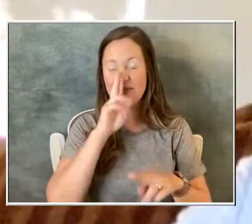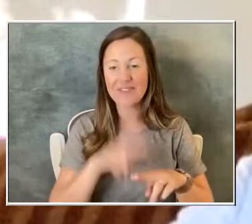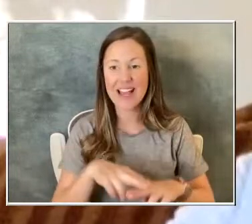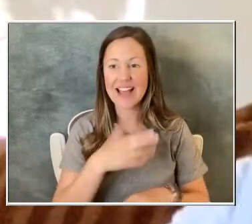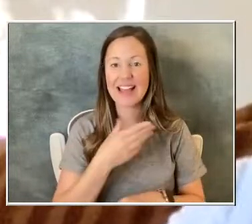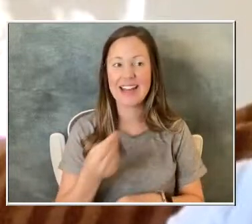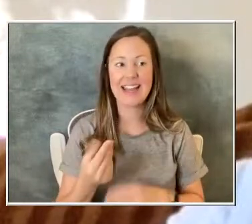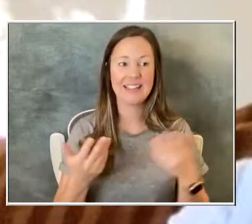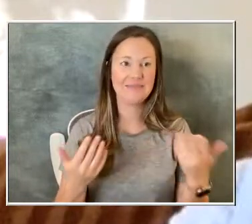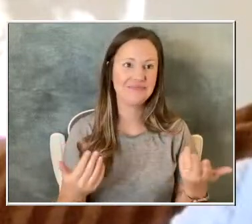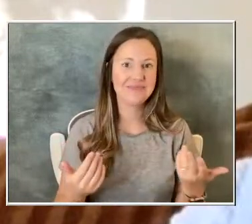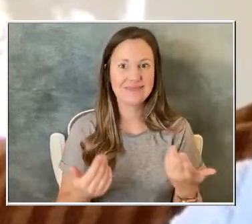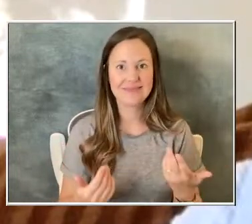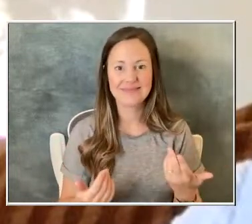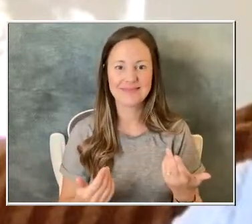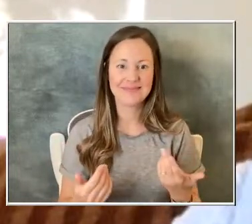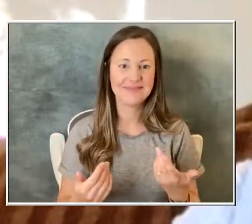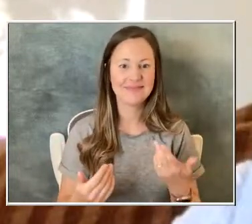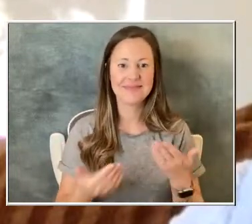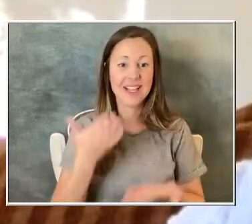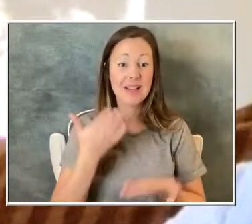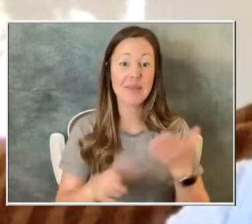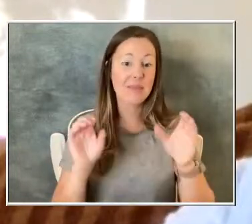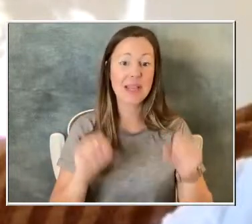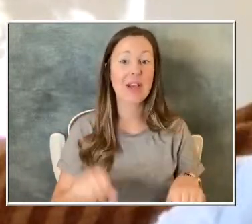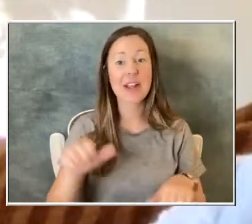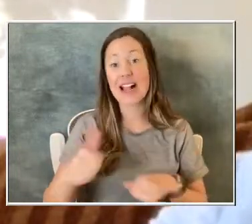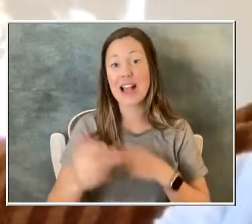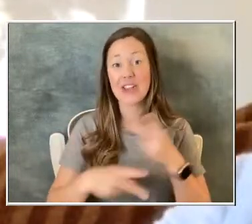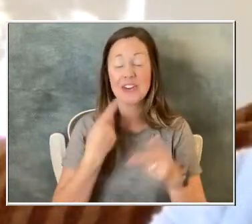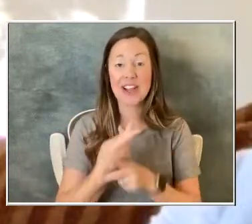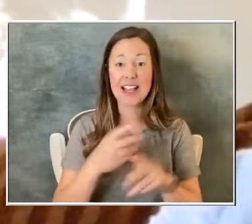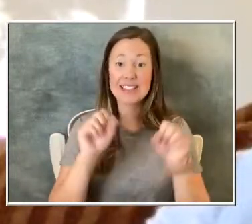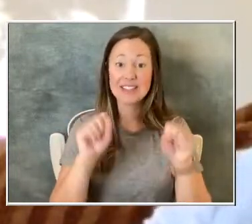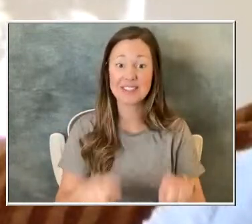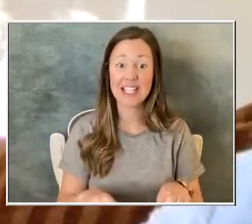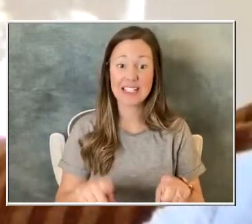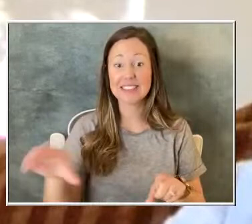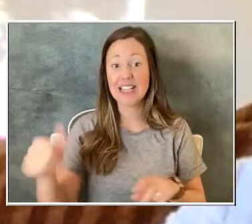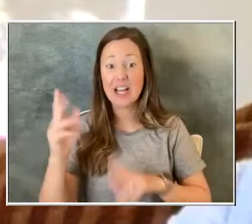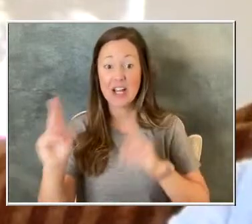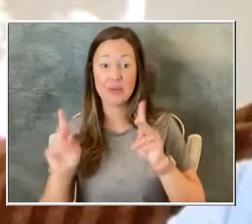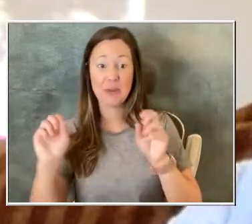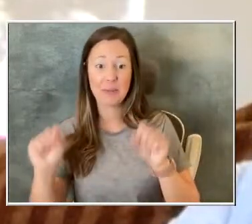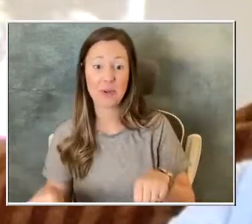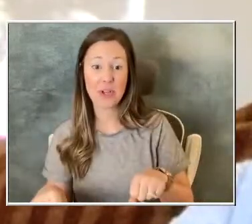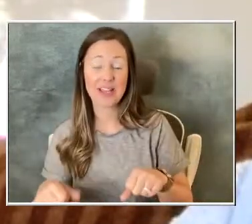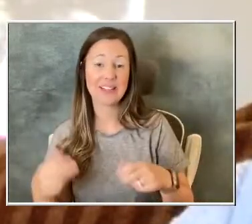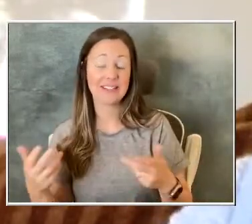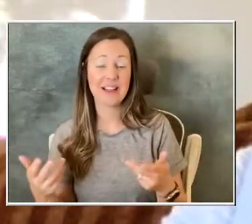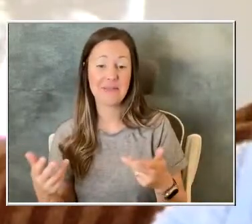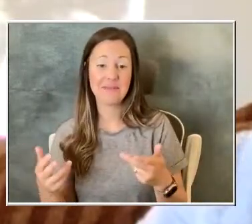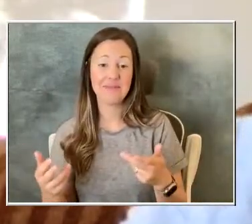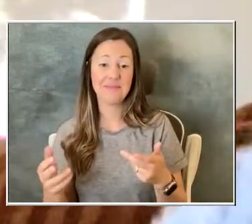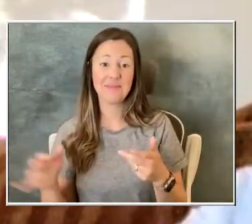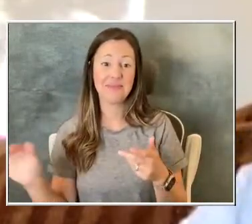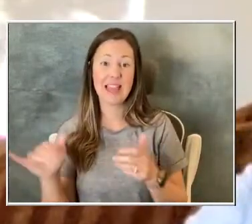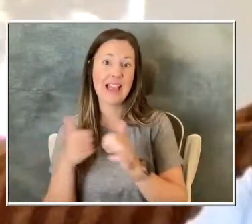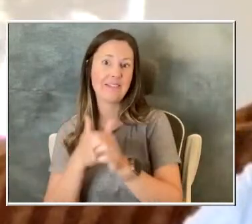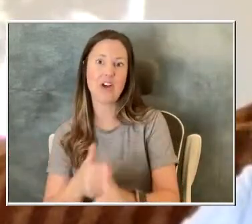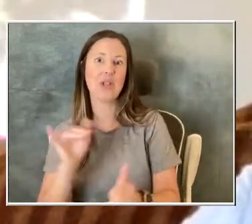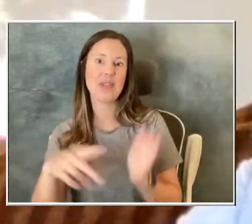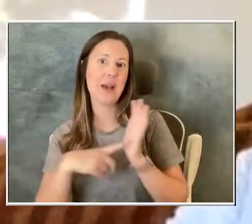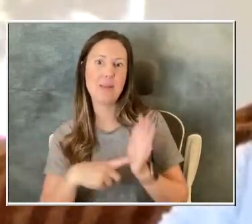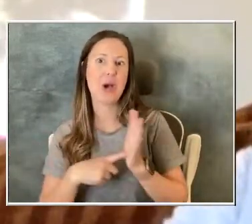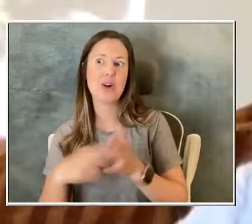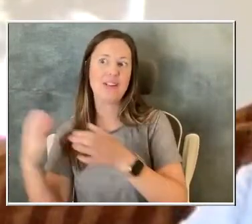maybe there could be other kinds of tests that other people could follow this model